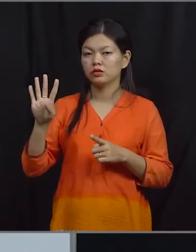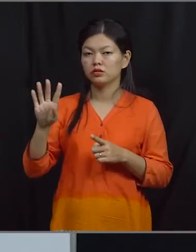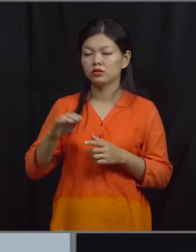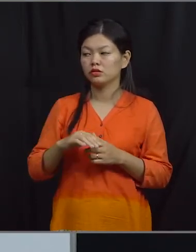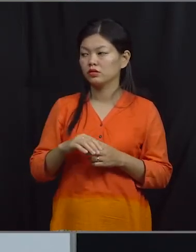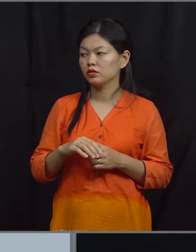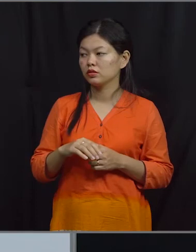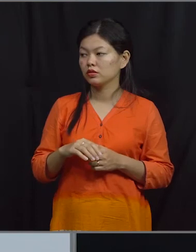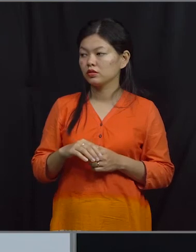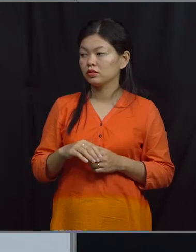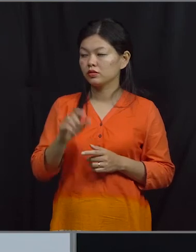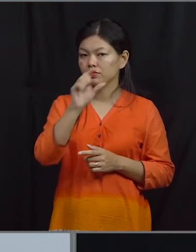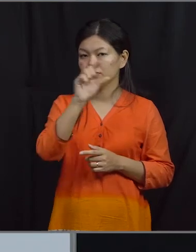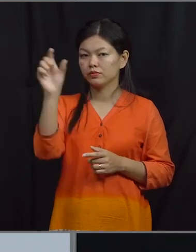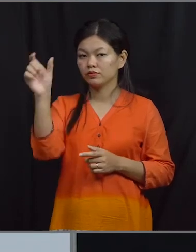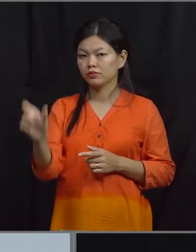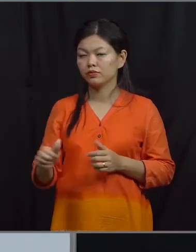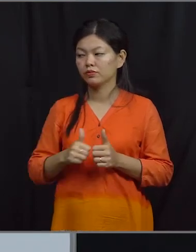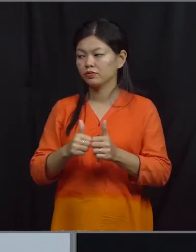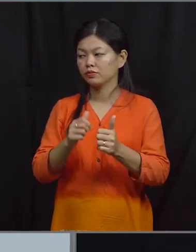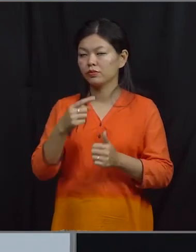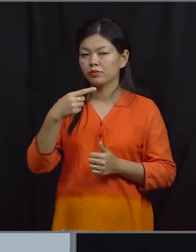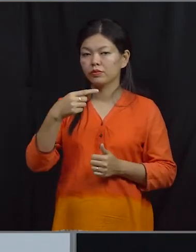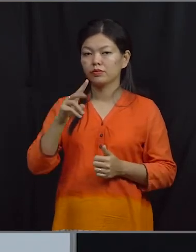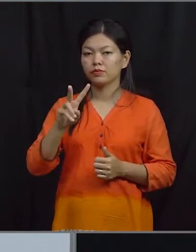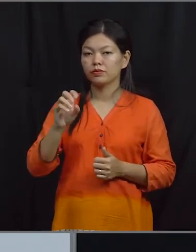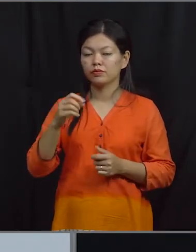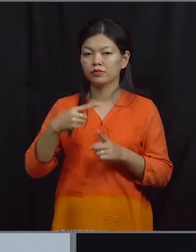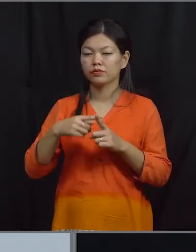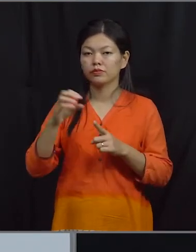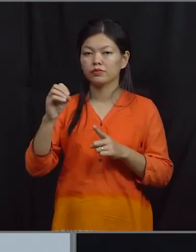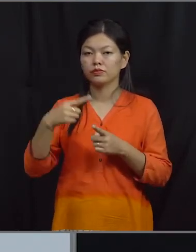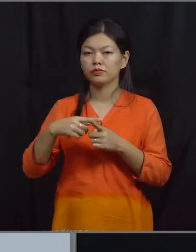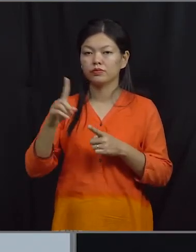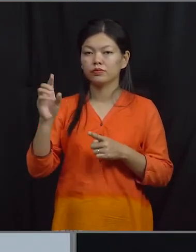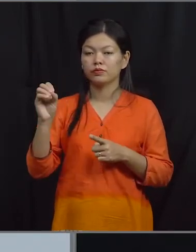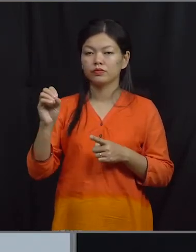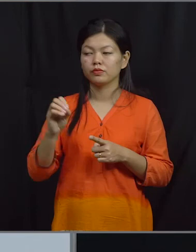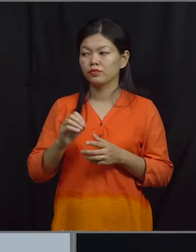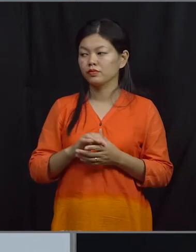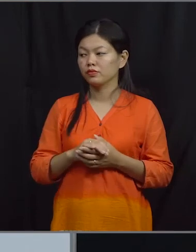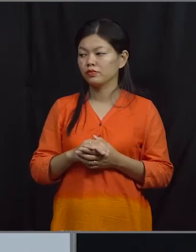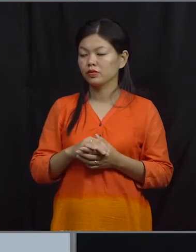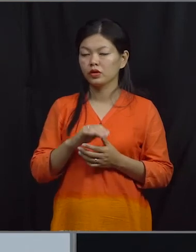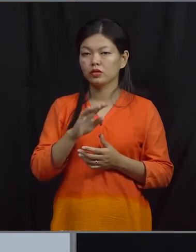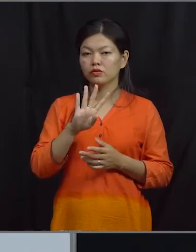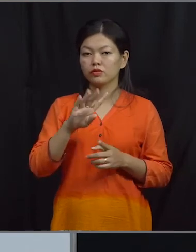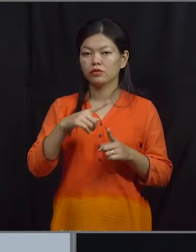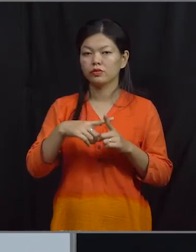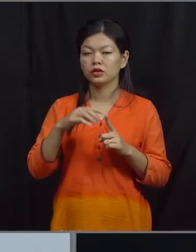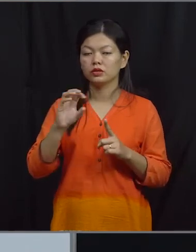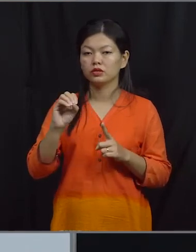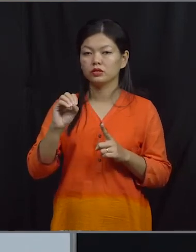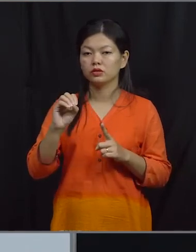and take this row and column, minus 20 plus 0 plus 10, and this is 4 plus